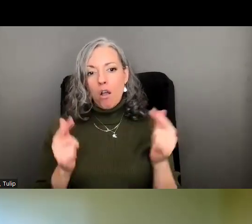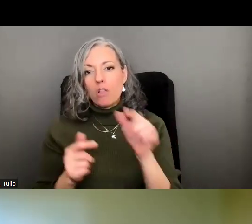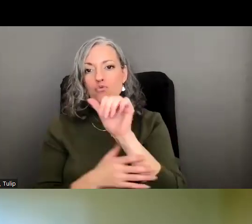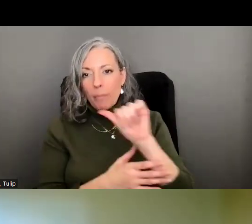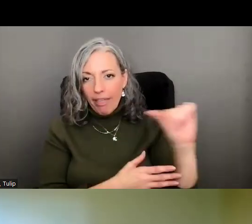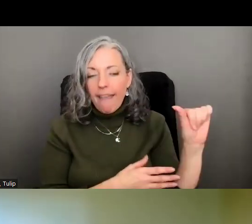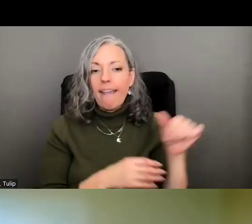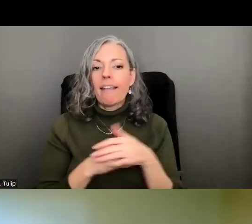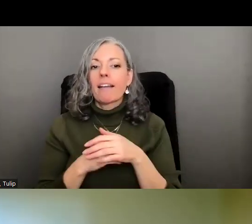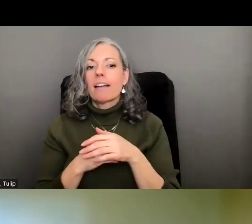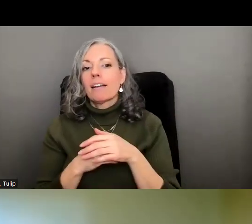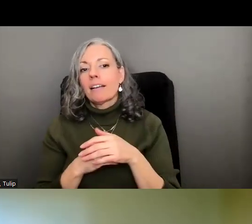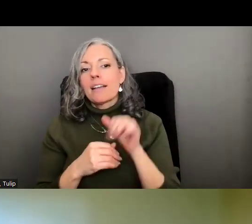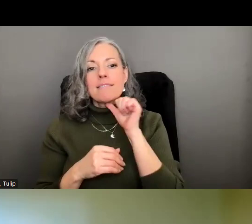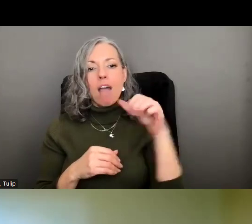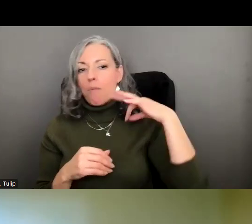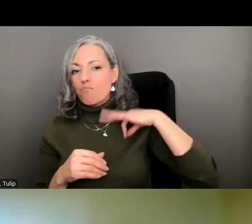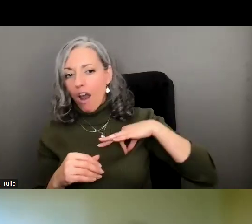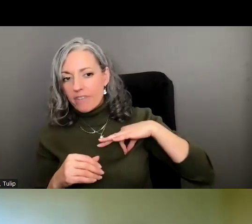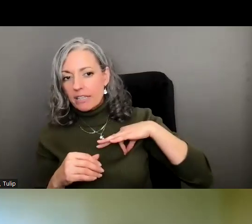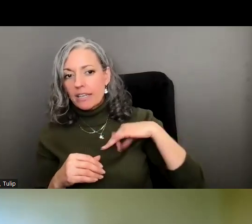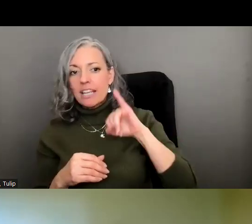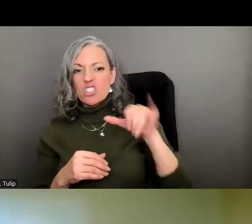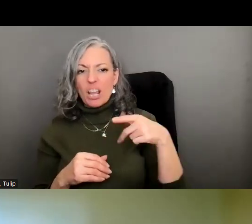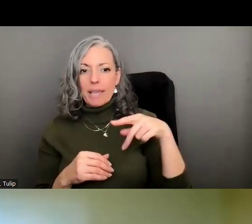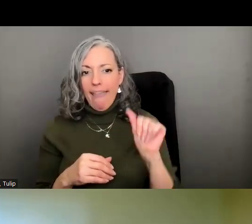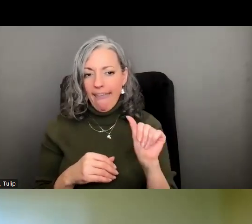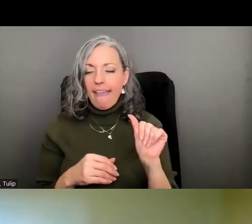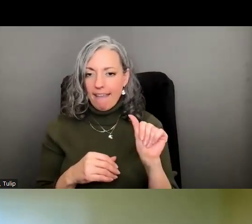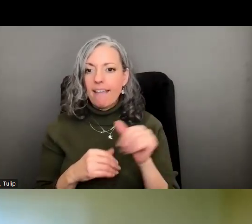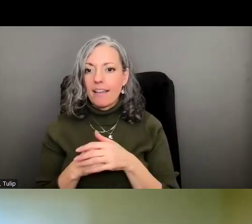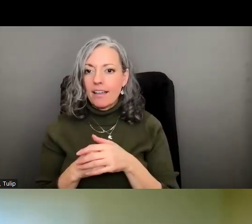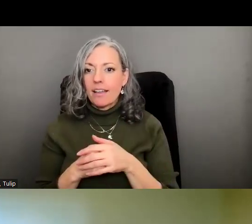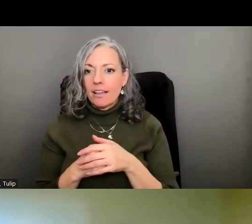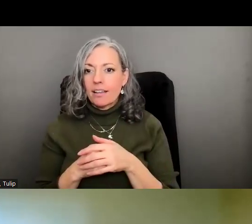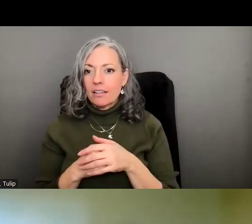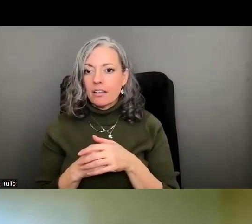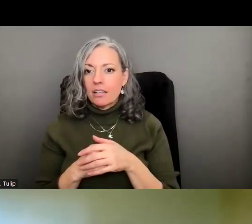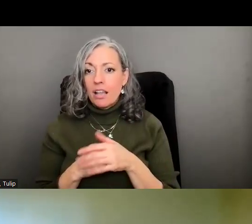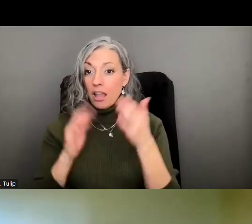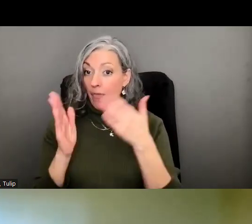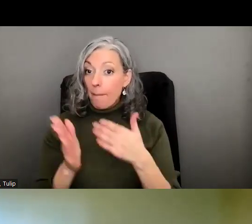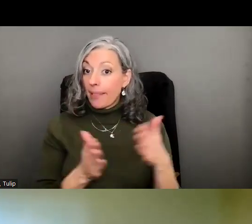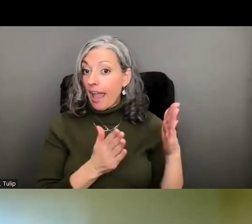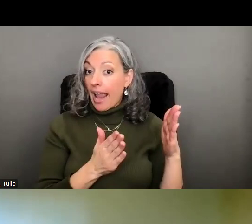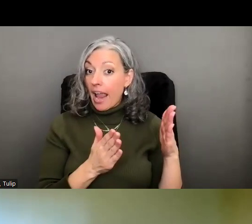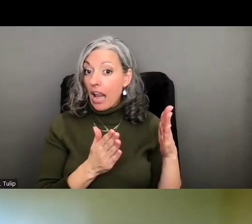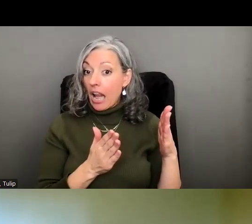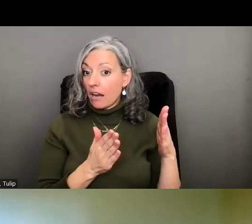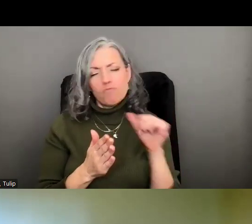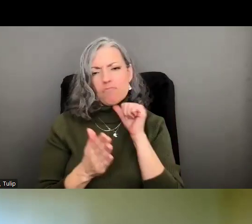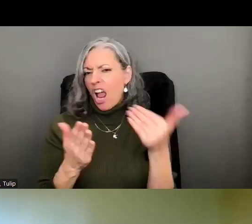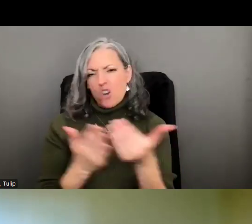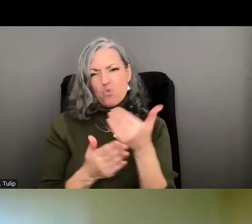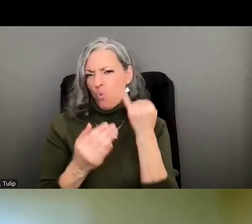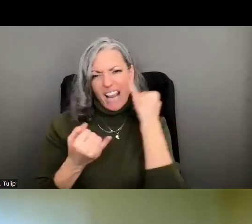AAA, nonprofit, and JPAs. As far as the plan, these are not new thoughts,